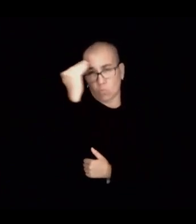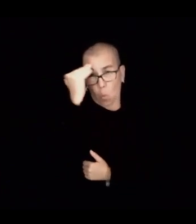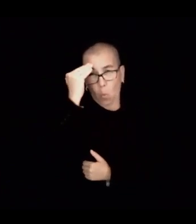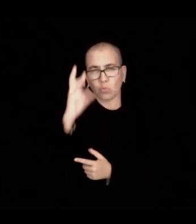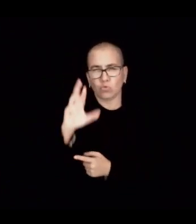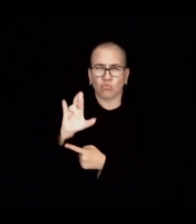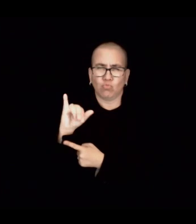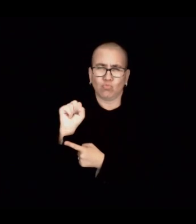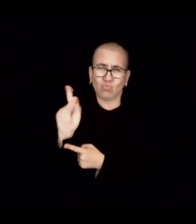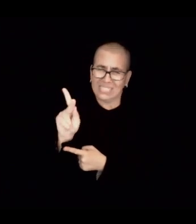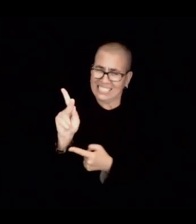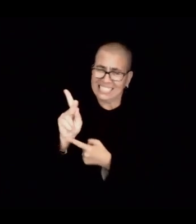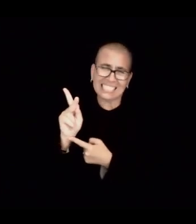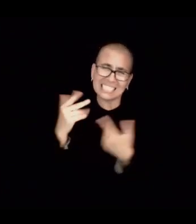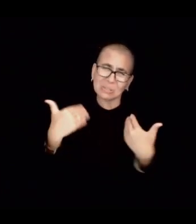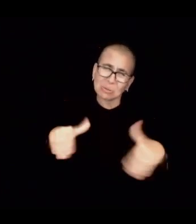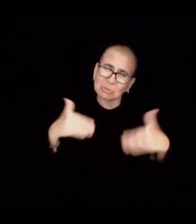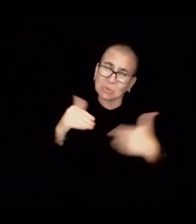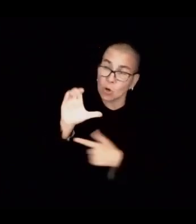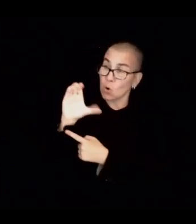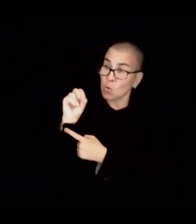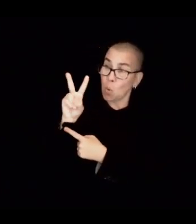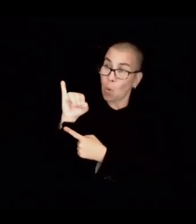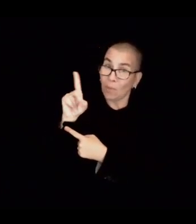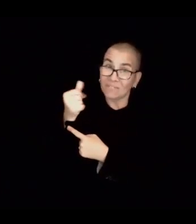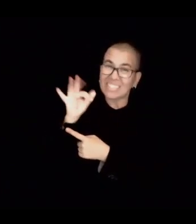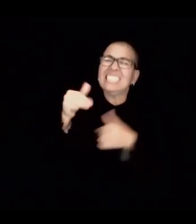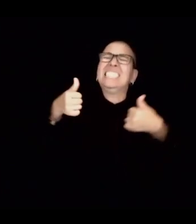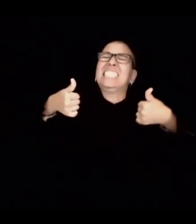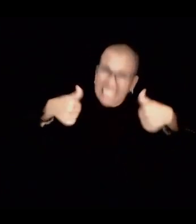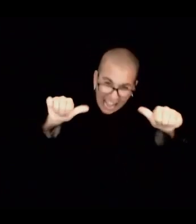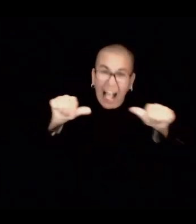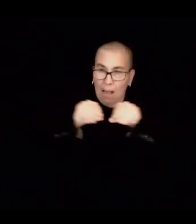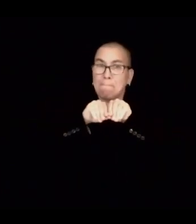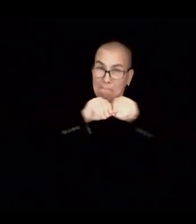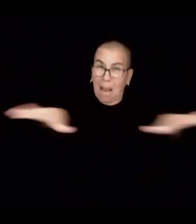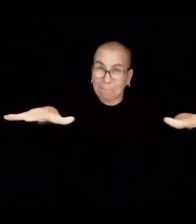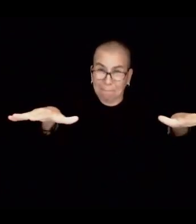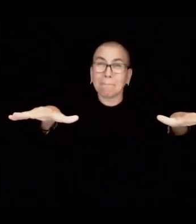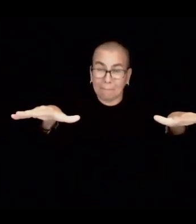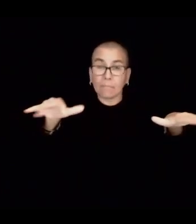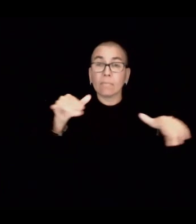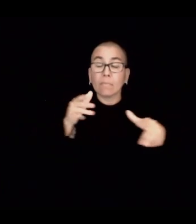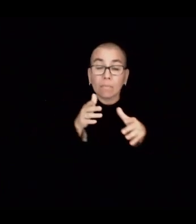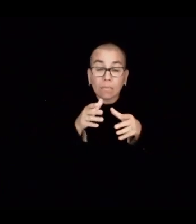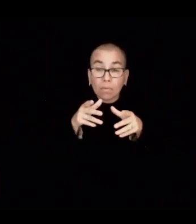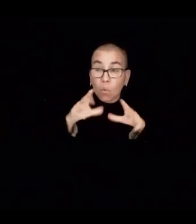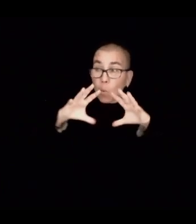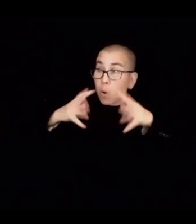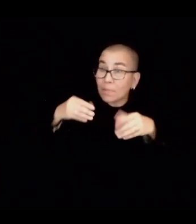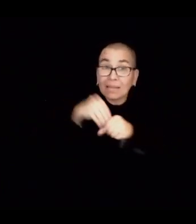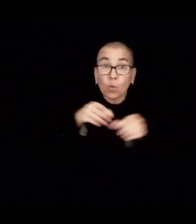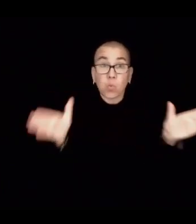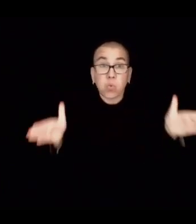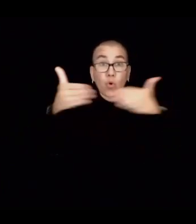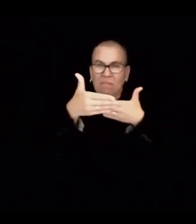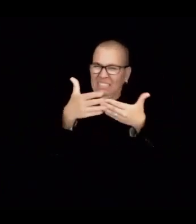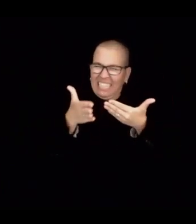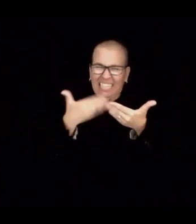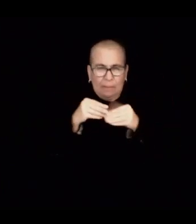setting. We really want to emphasize this because obviously the impact